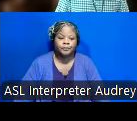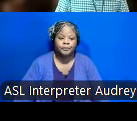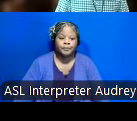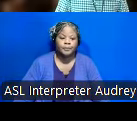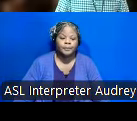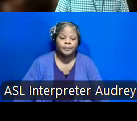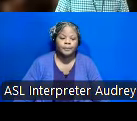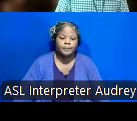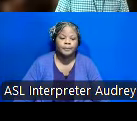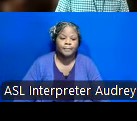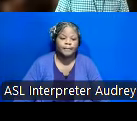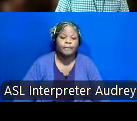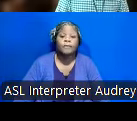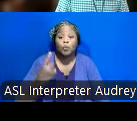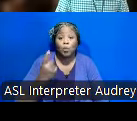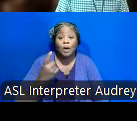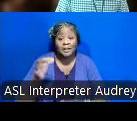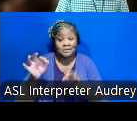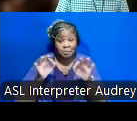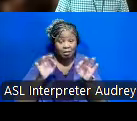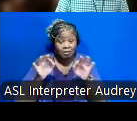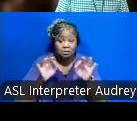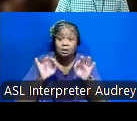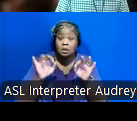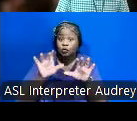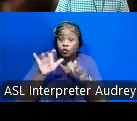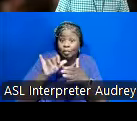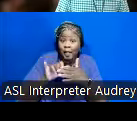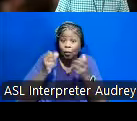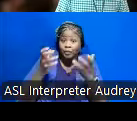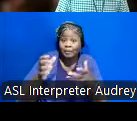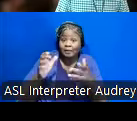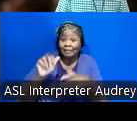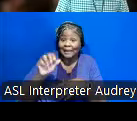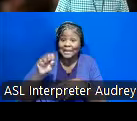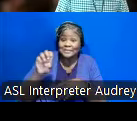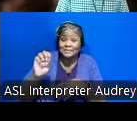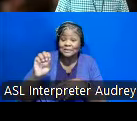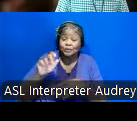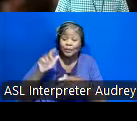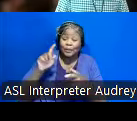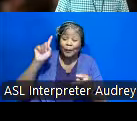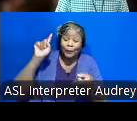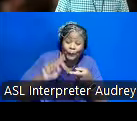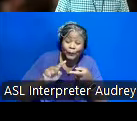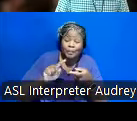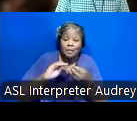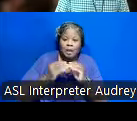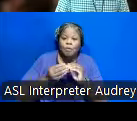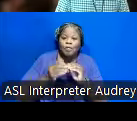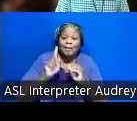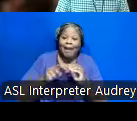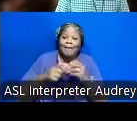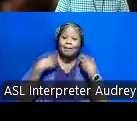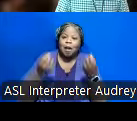And so, as one respondent explained, if you're doing that with a number of cases, it's really cutting into the number of cases that you can